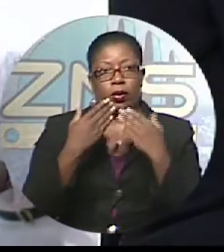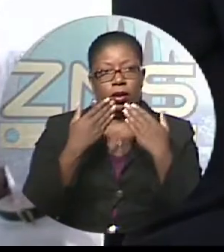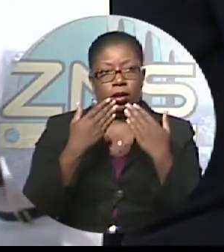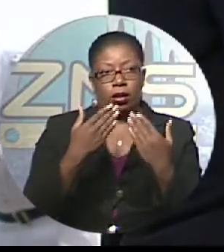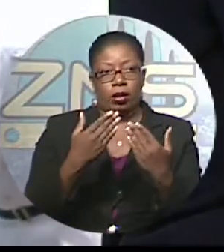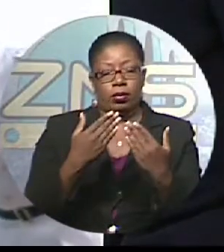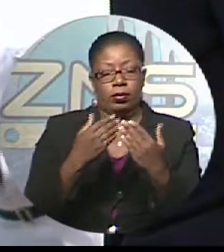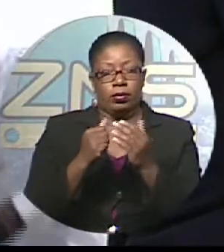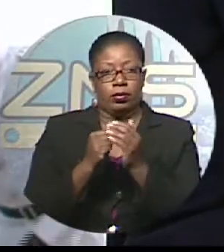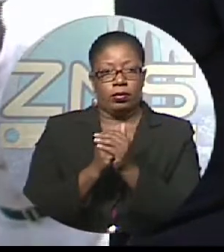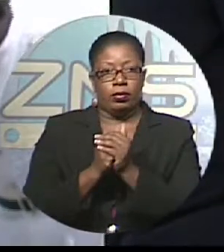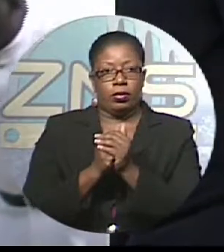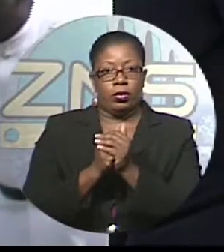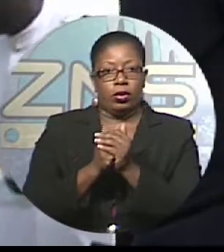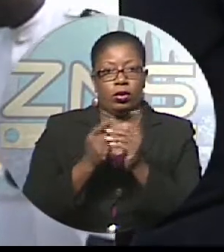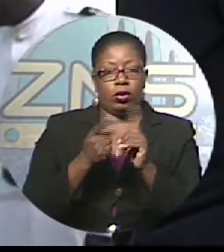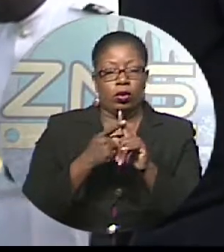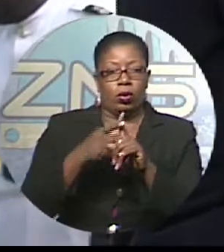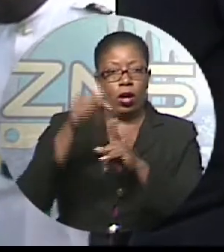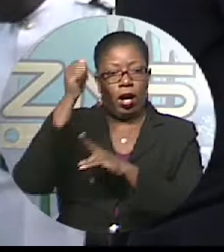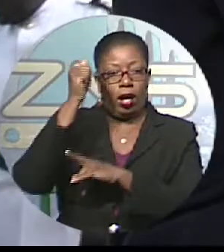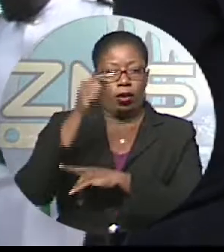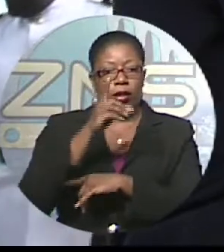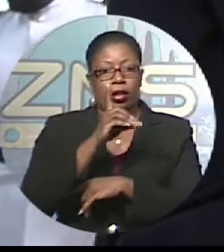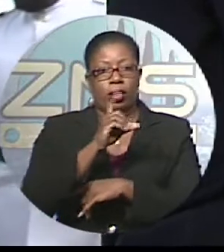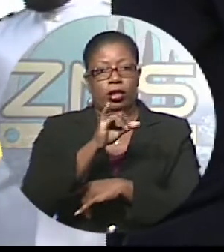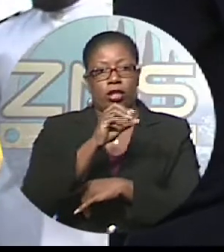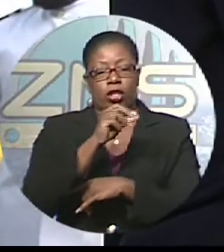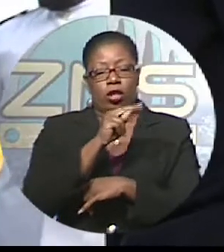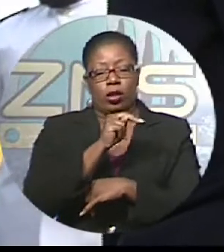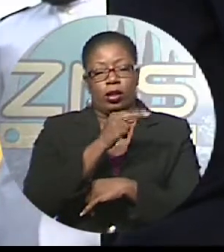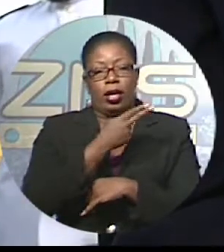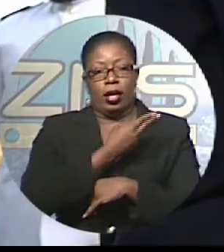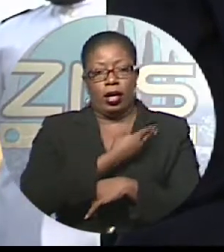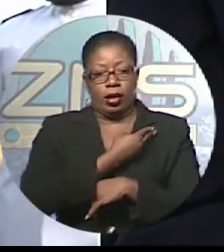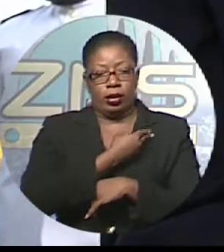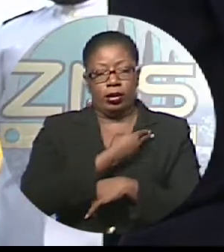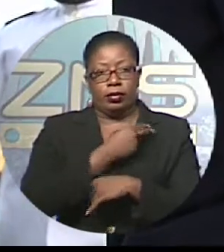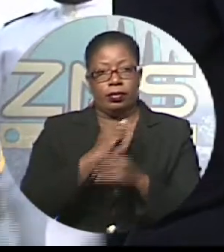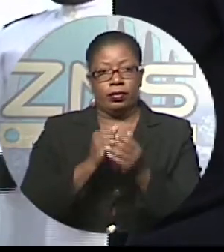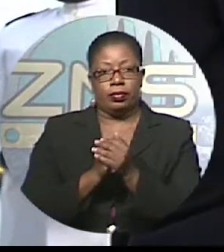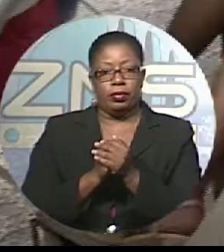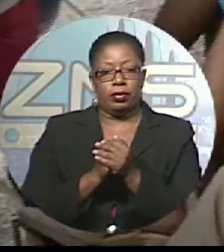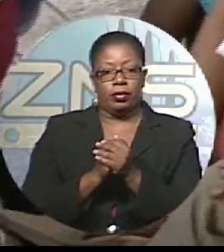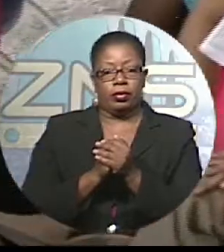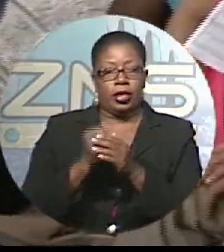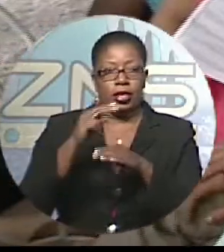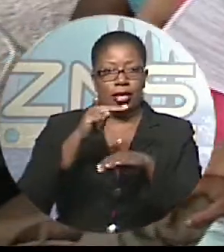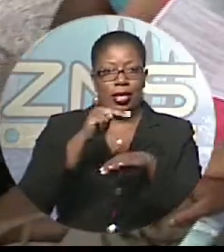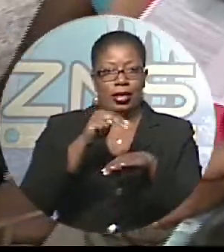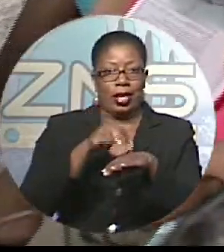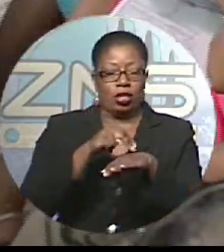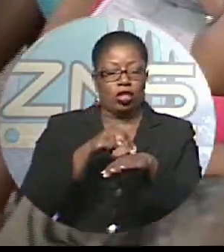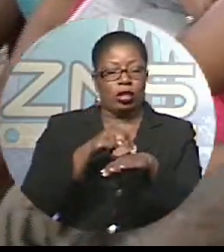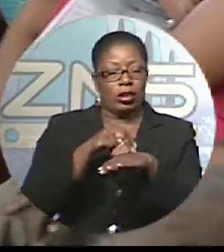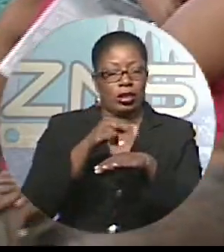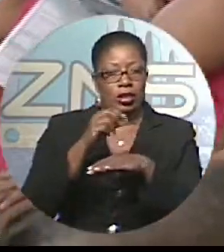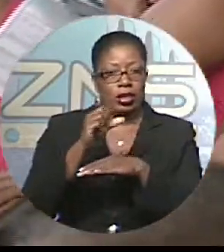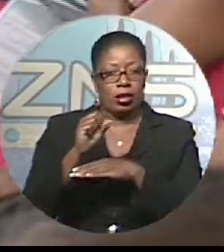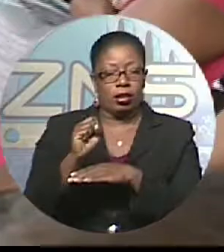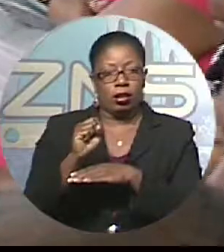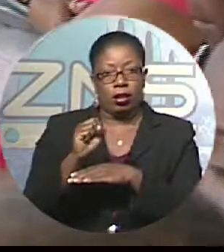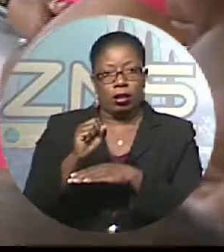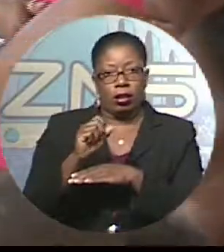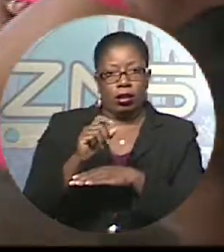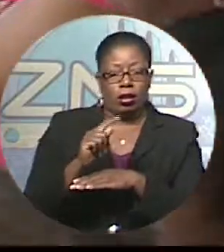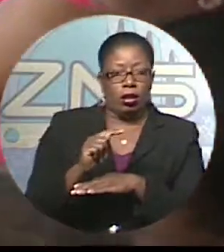men like Arthur Dion Hanna. They are true nationalists who made it their life's work